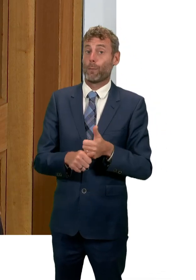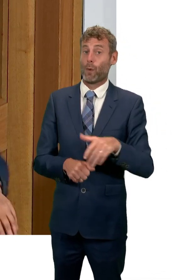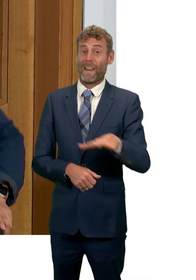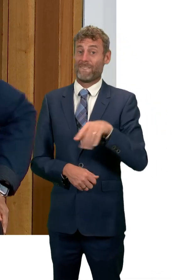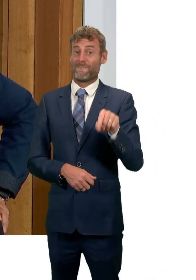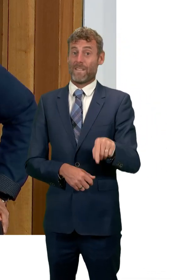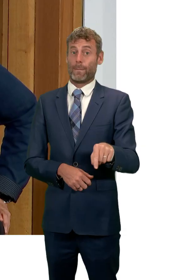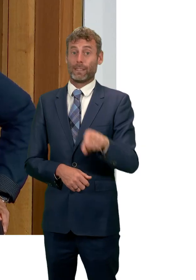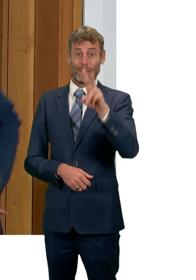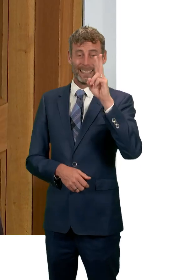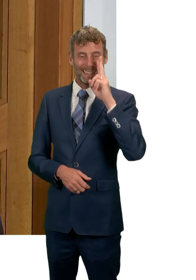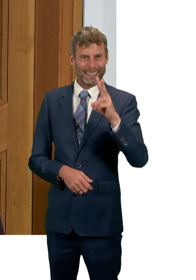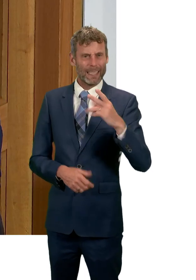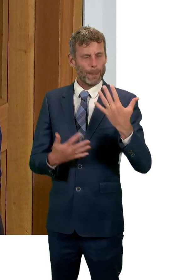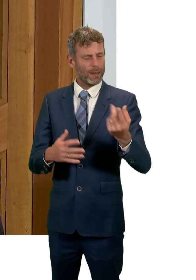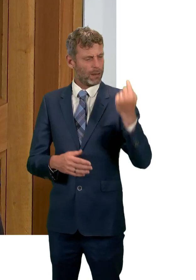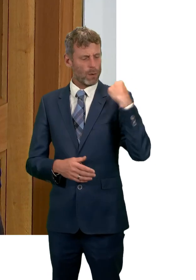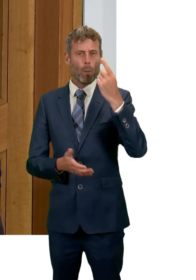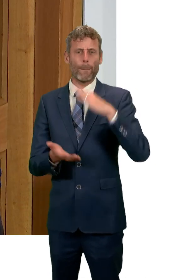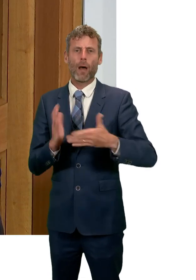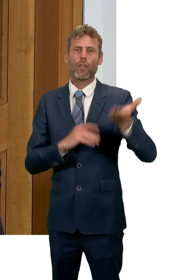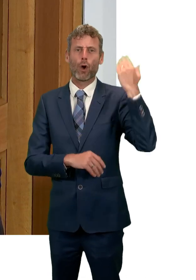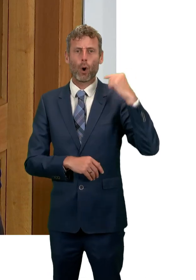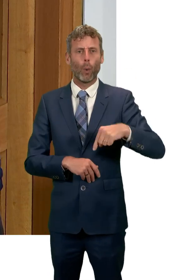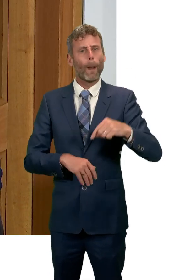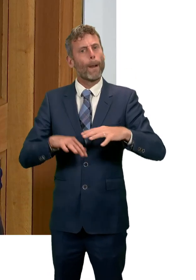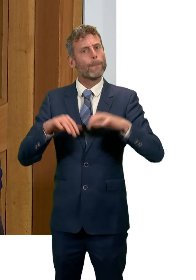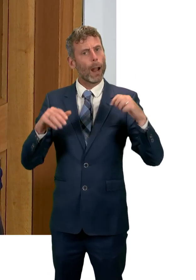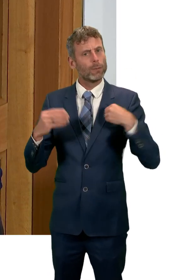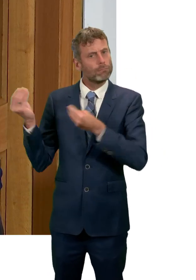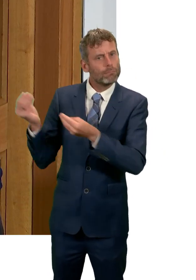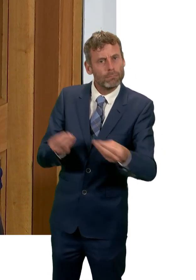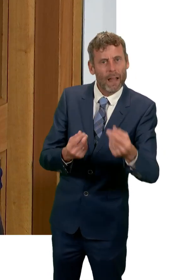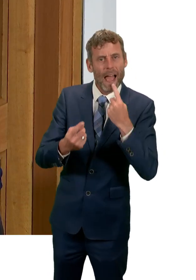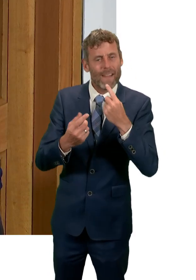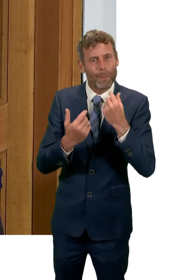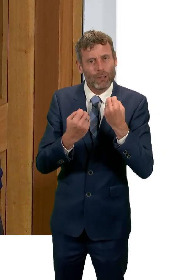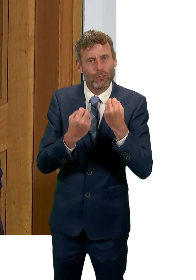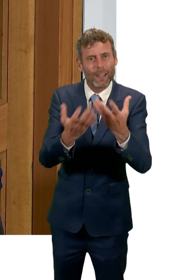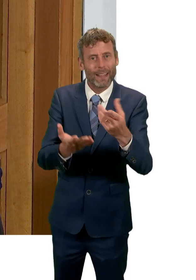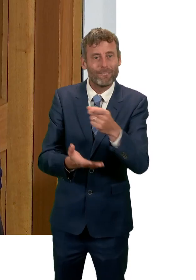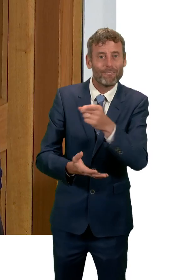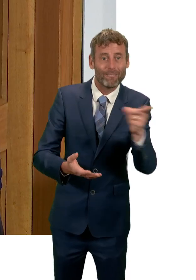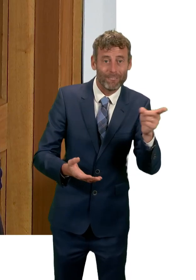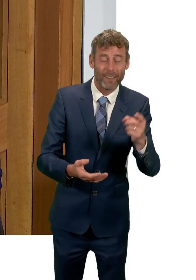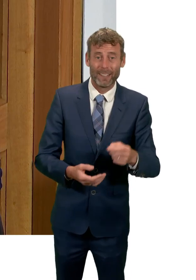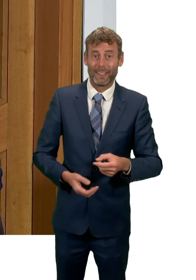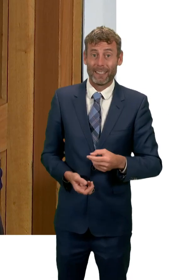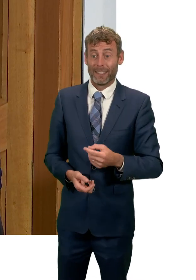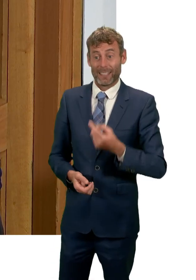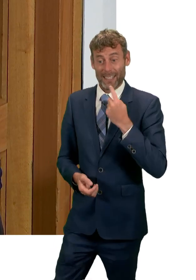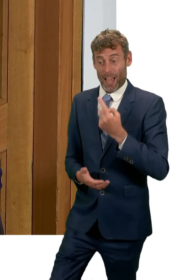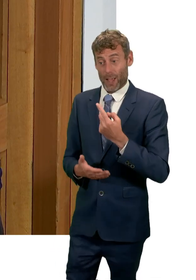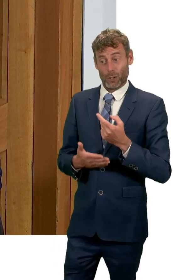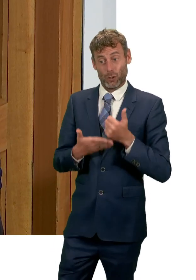presented here in Parliament last month was around supporting even younger than school age.